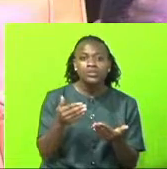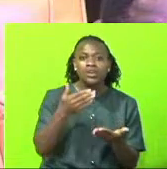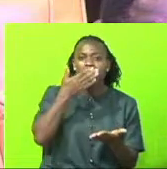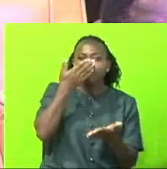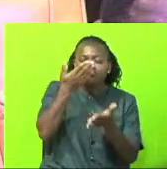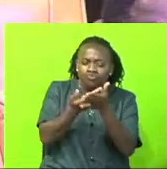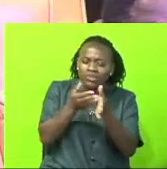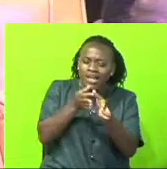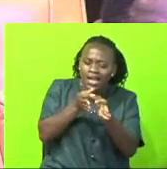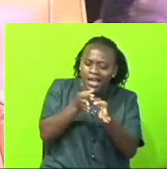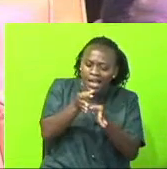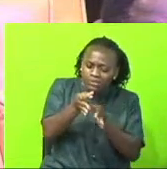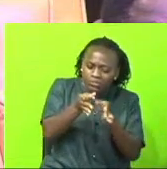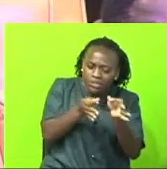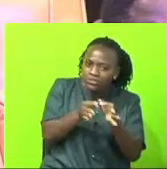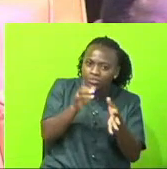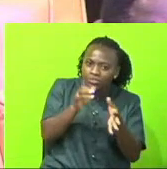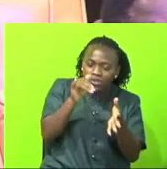interpretation to that construction.